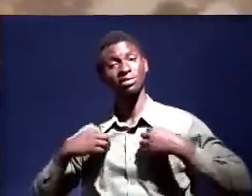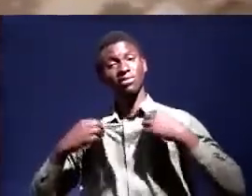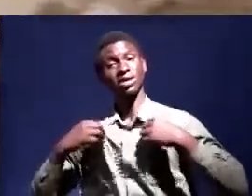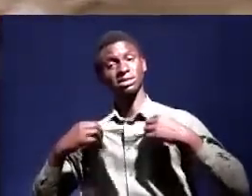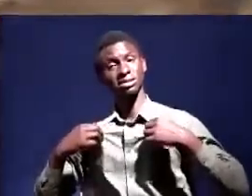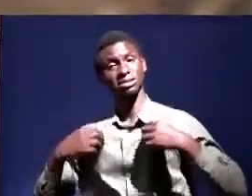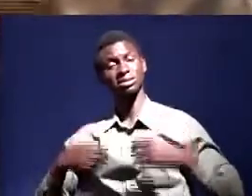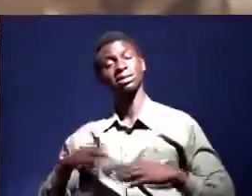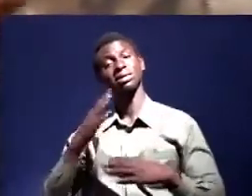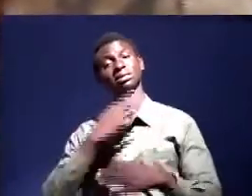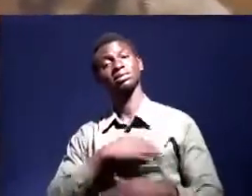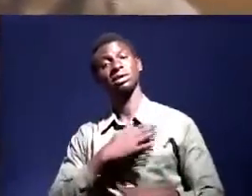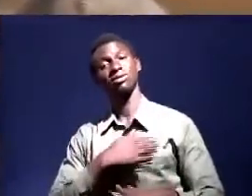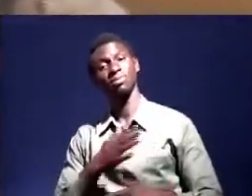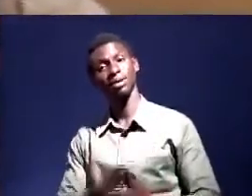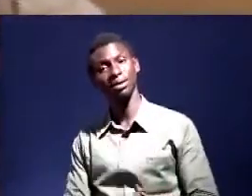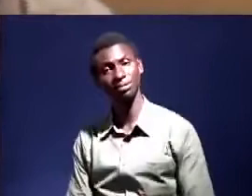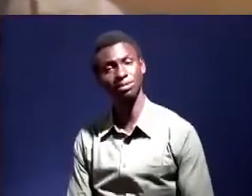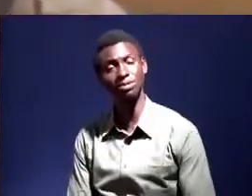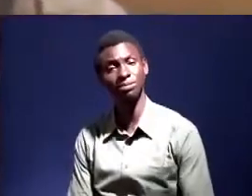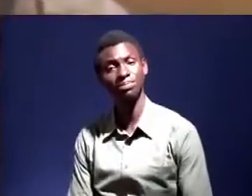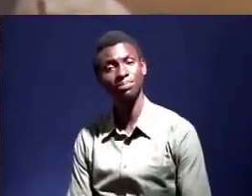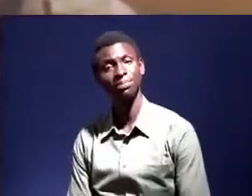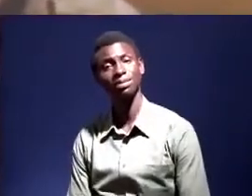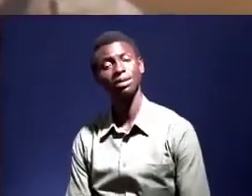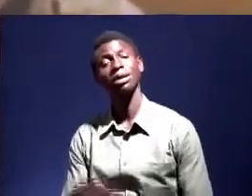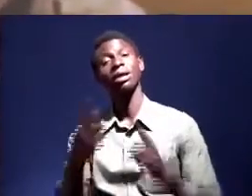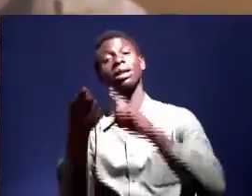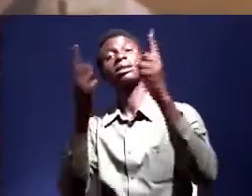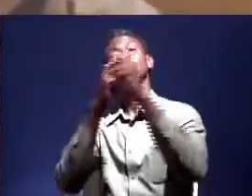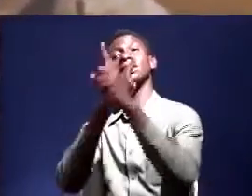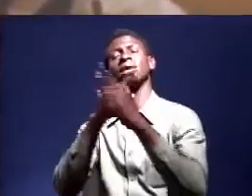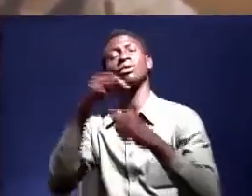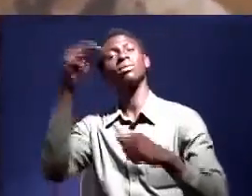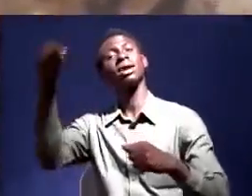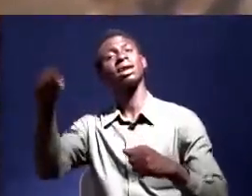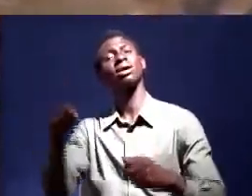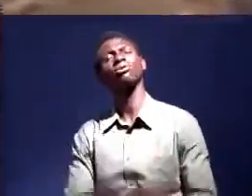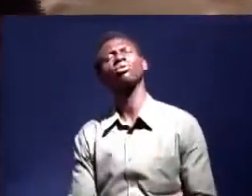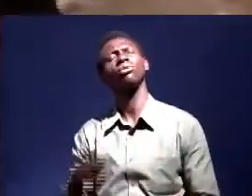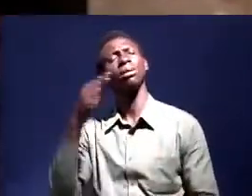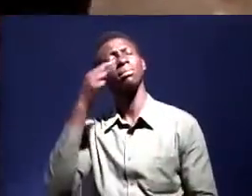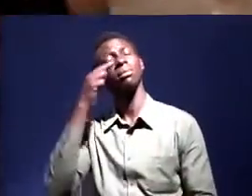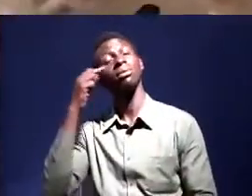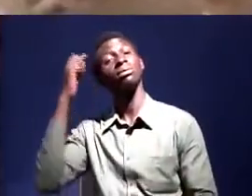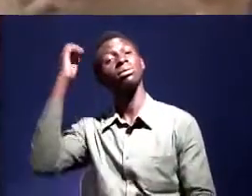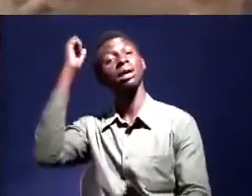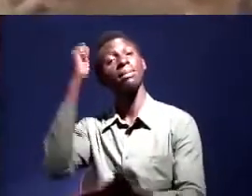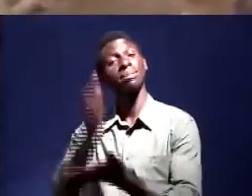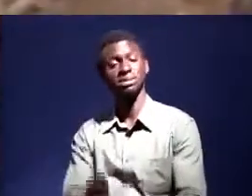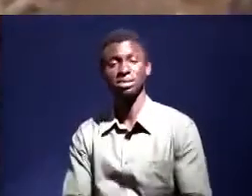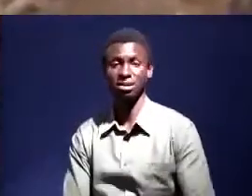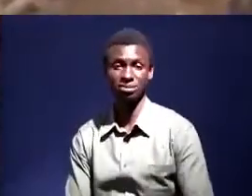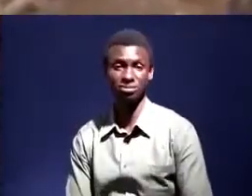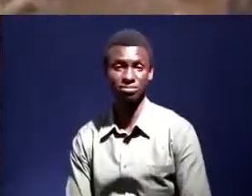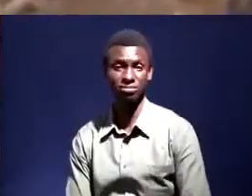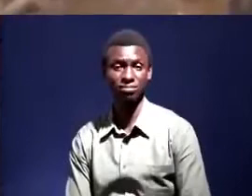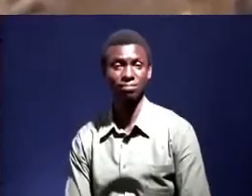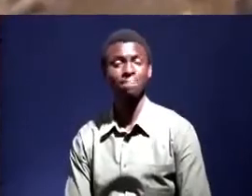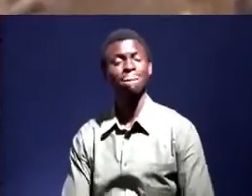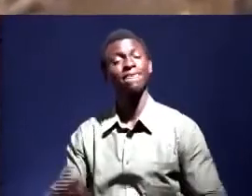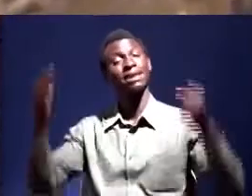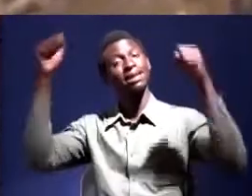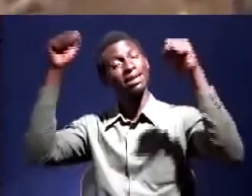cloth, vazi jeupe, would become totally blue. Ingegeuka na kuwa blue kabisa. It must be totally immersed. Lazima